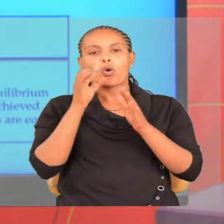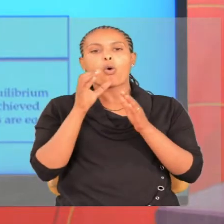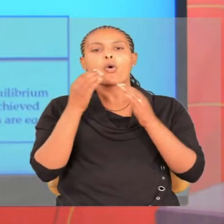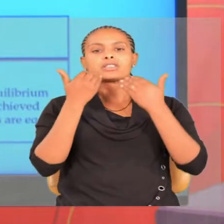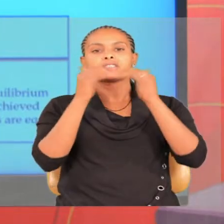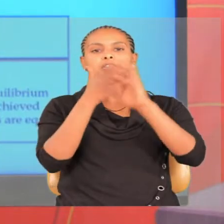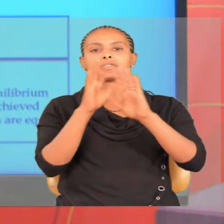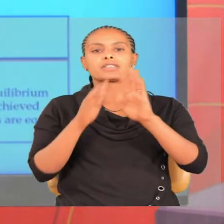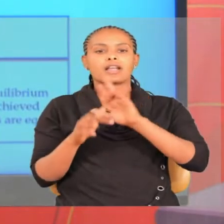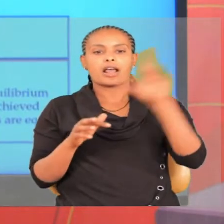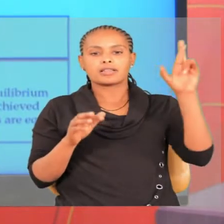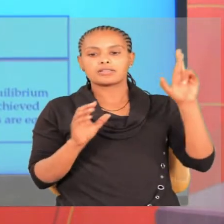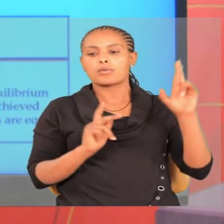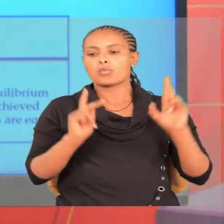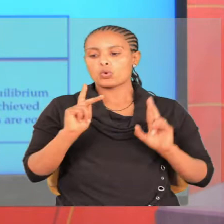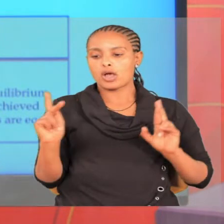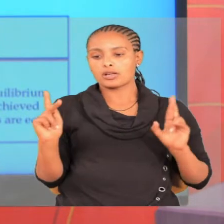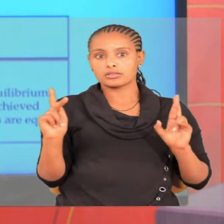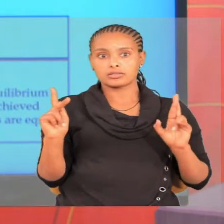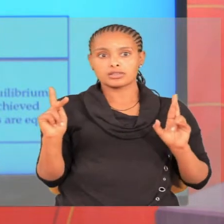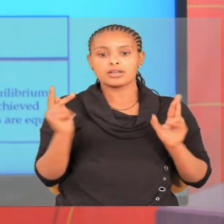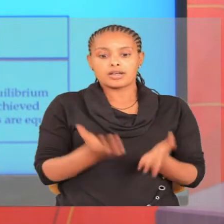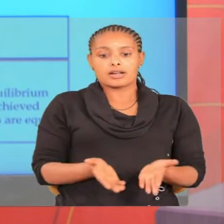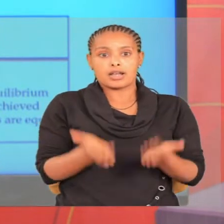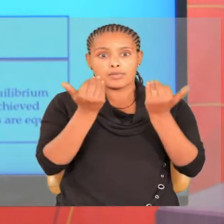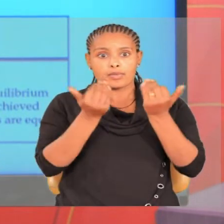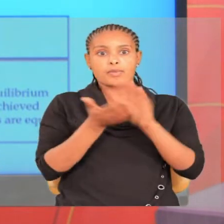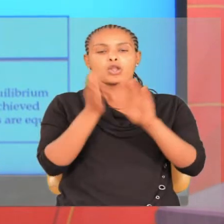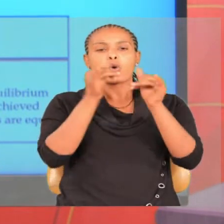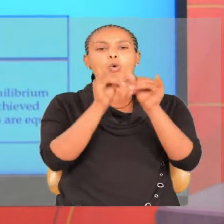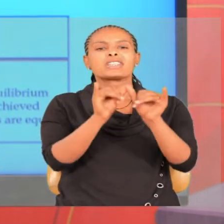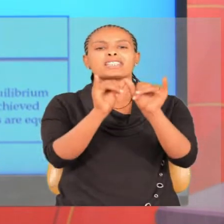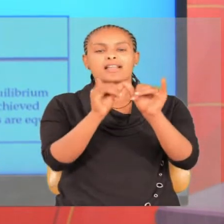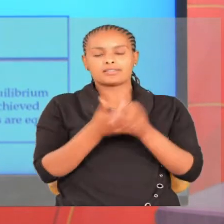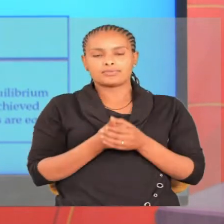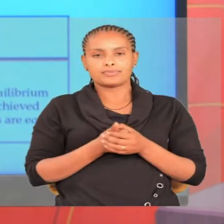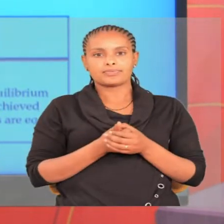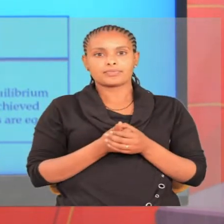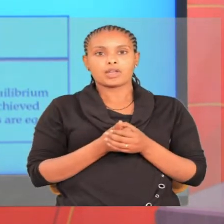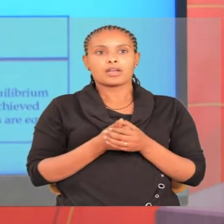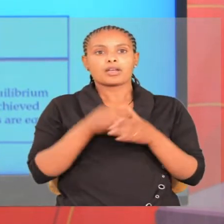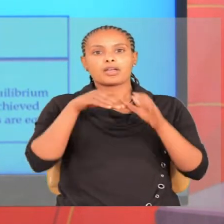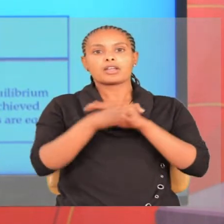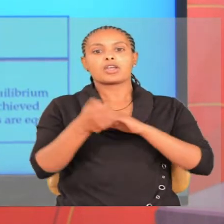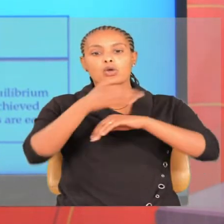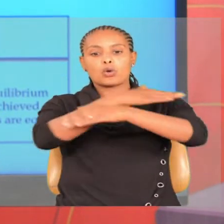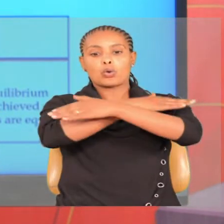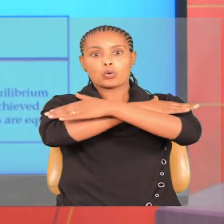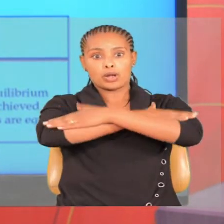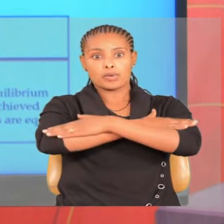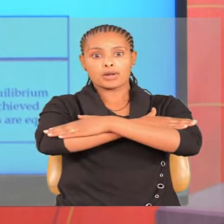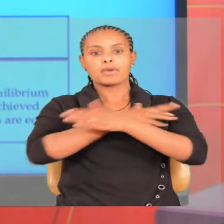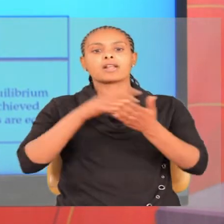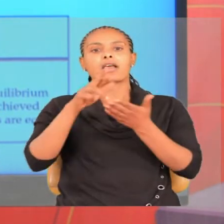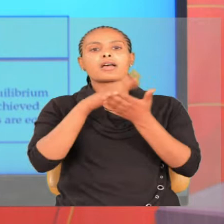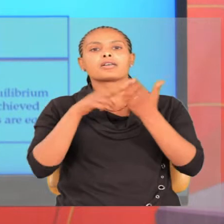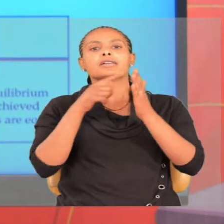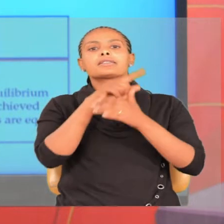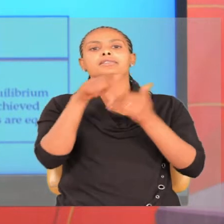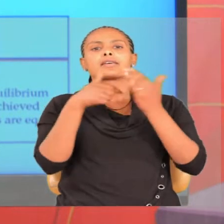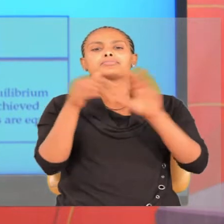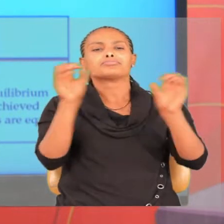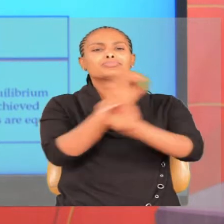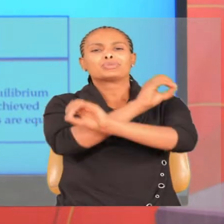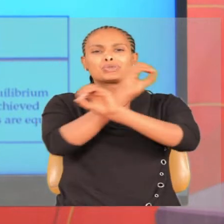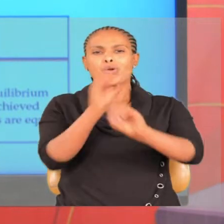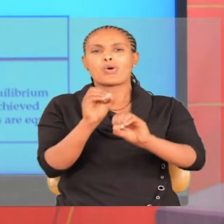Concentration of the reactants and products remain constant. In equilibrium reaction, there is